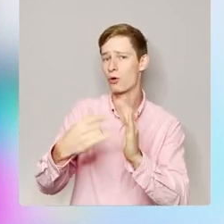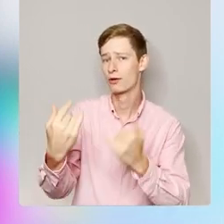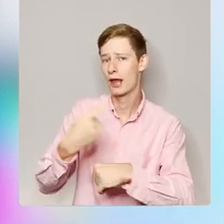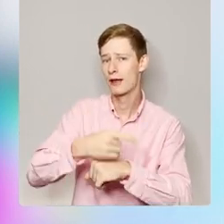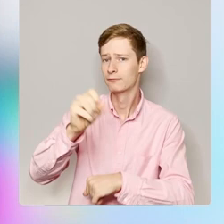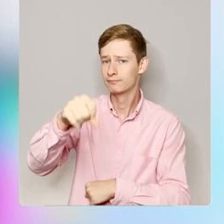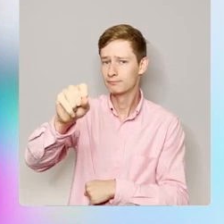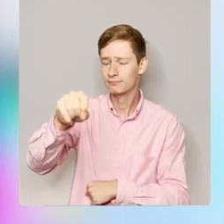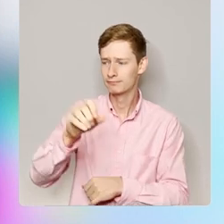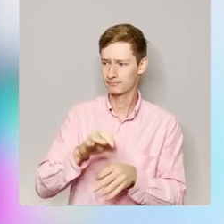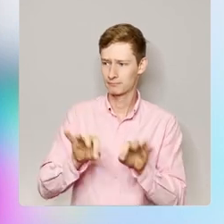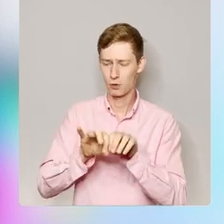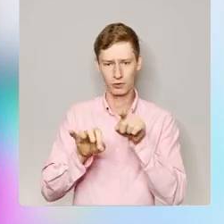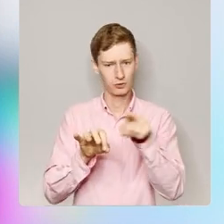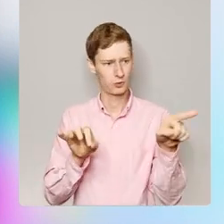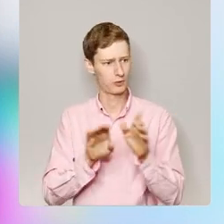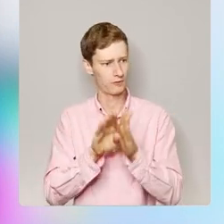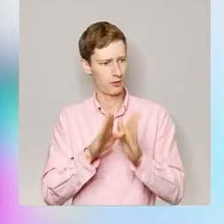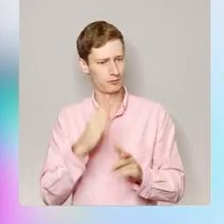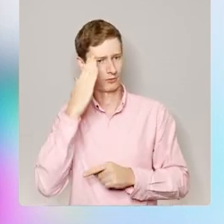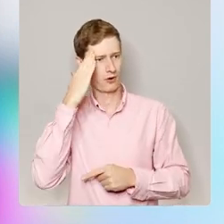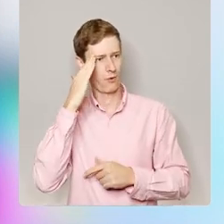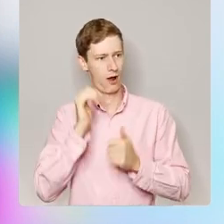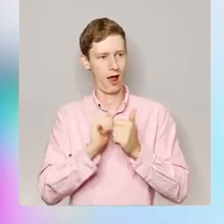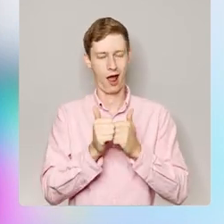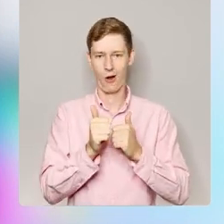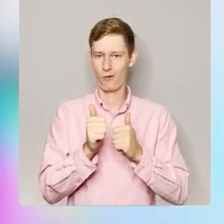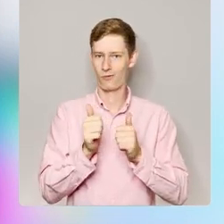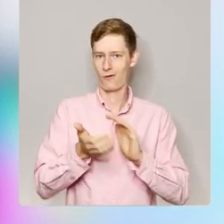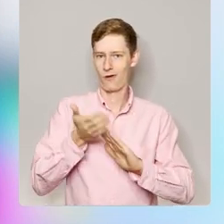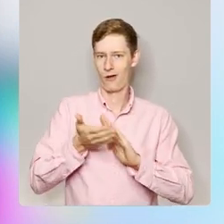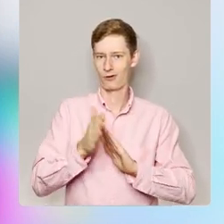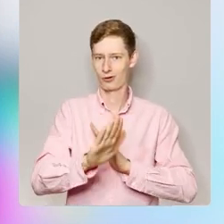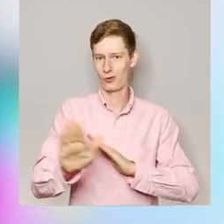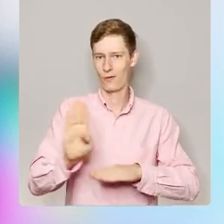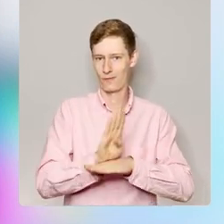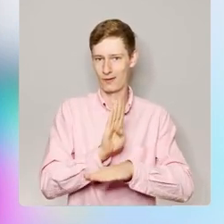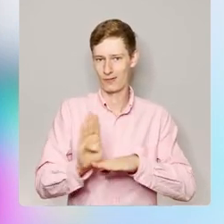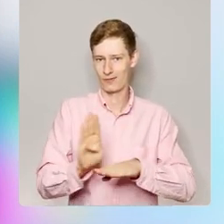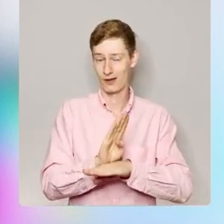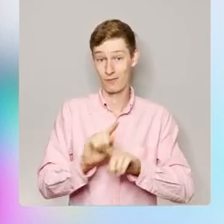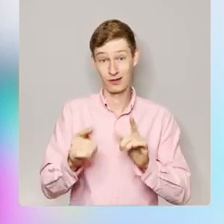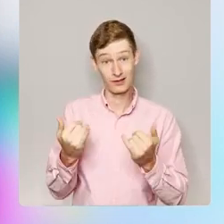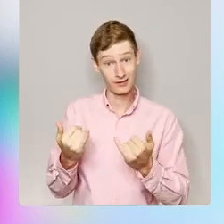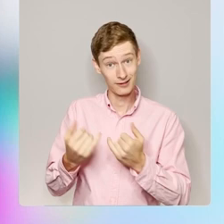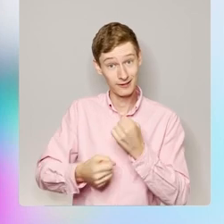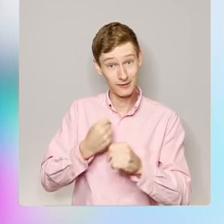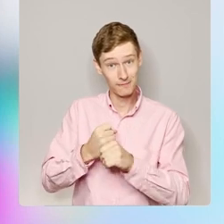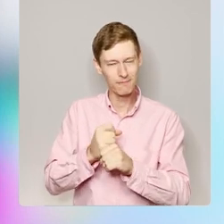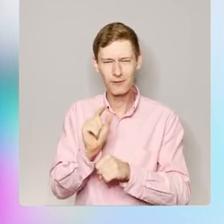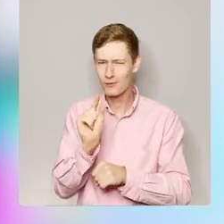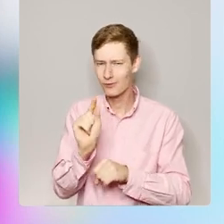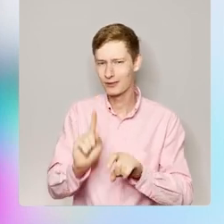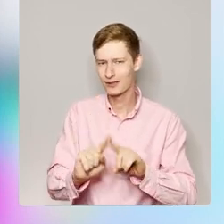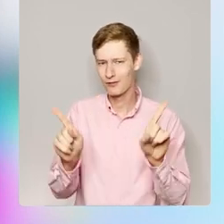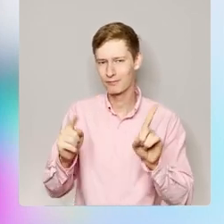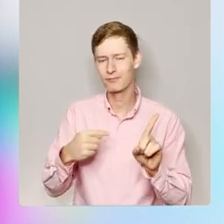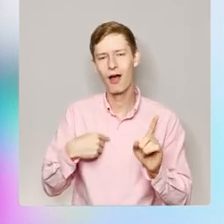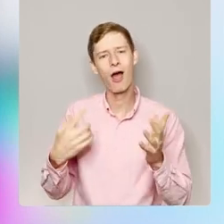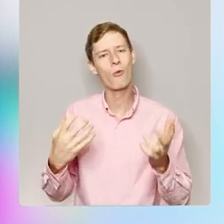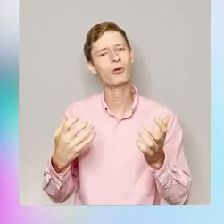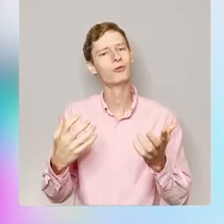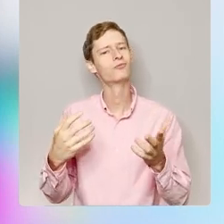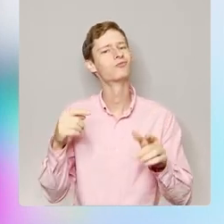this information to operate their business. But this year, I kind of wanted to do something a little bit different. I want to take a step back